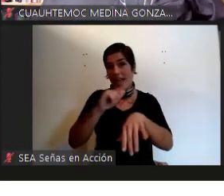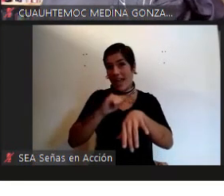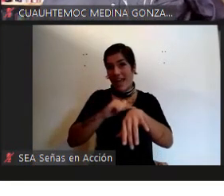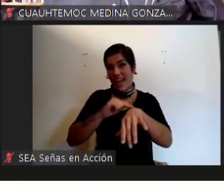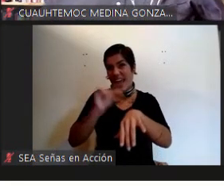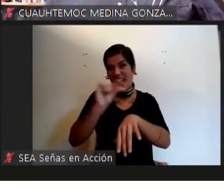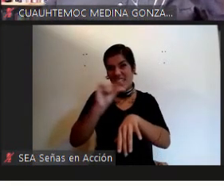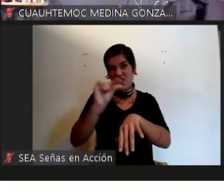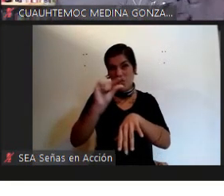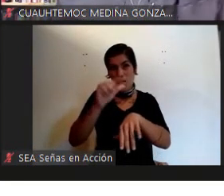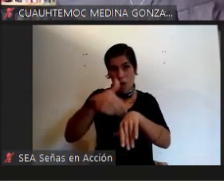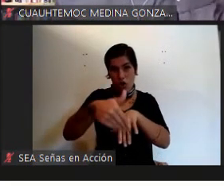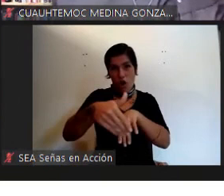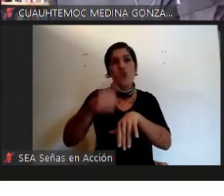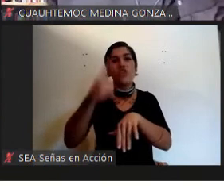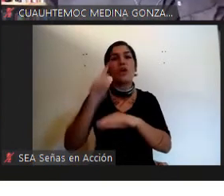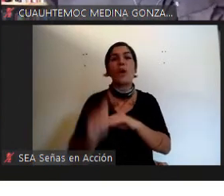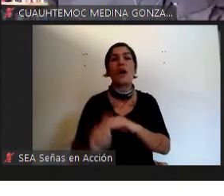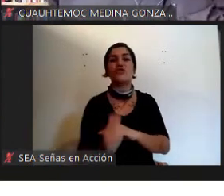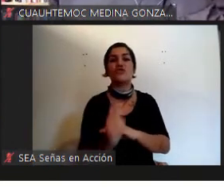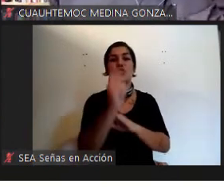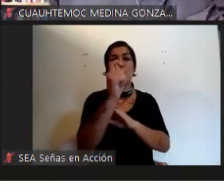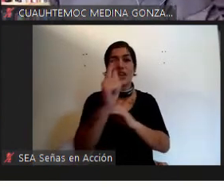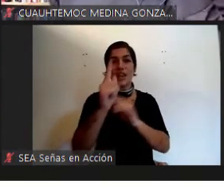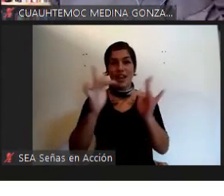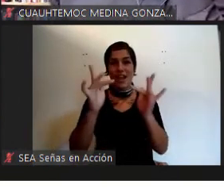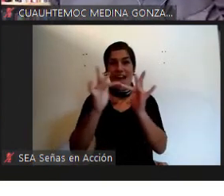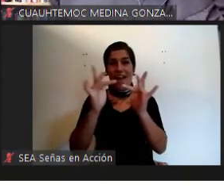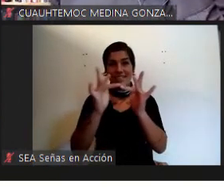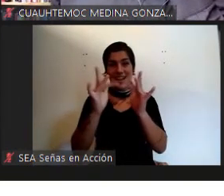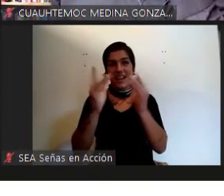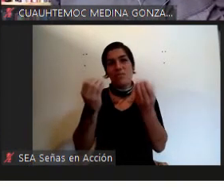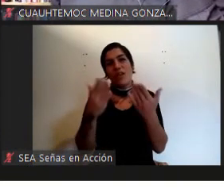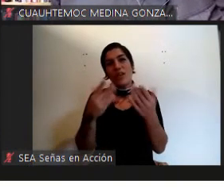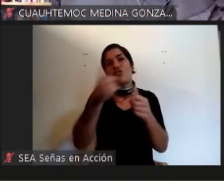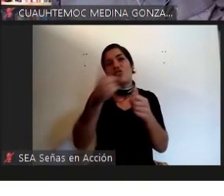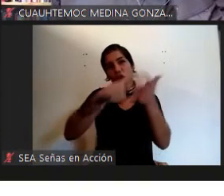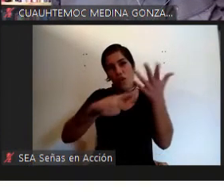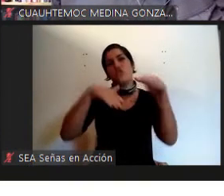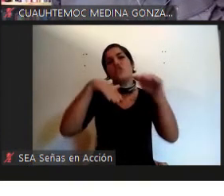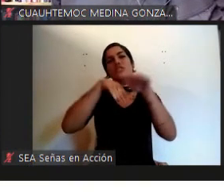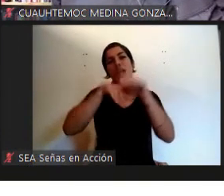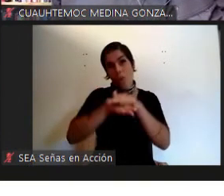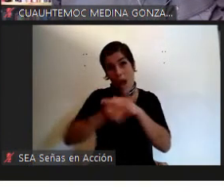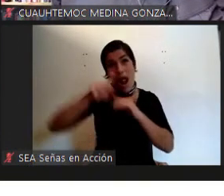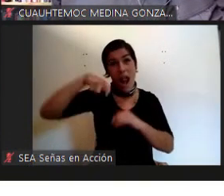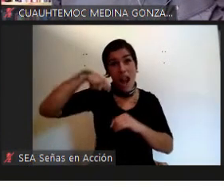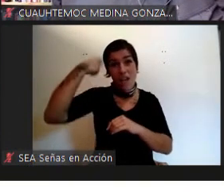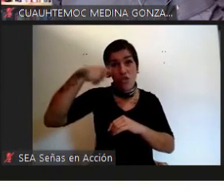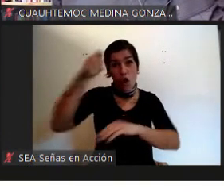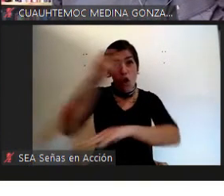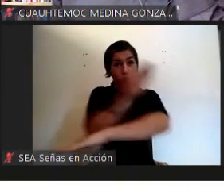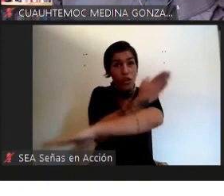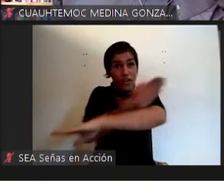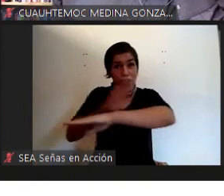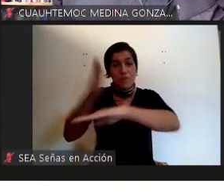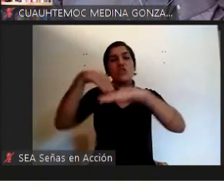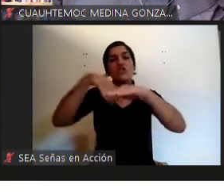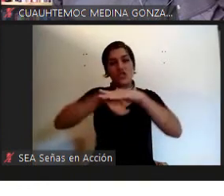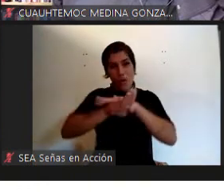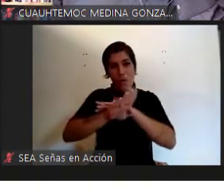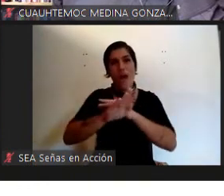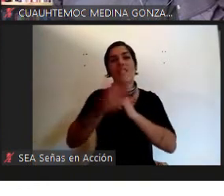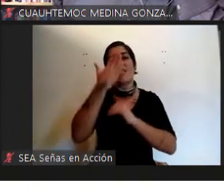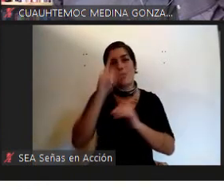few minutes, everything will be compiled. It is stored. So if you want to take a look at what you may have missed out